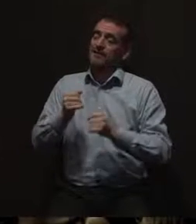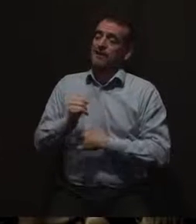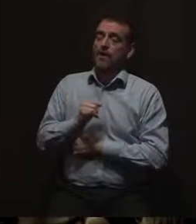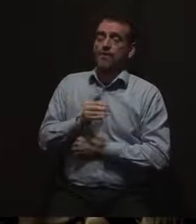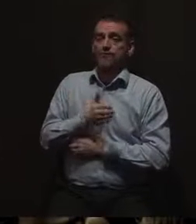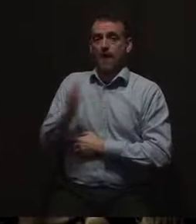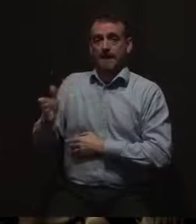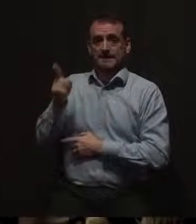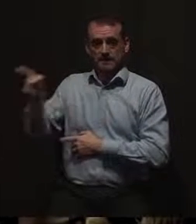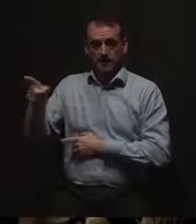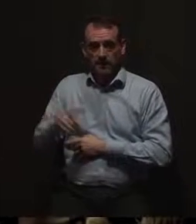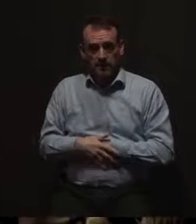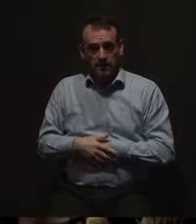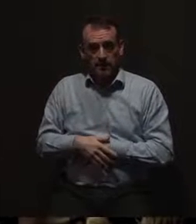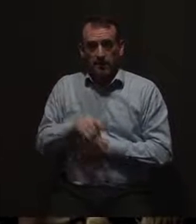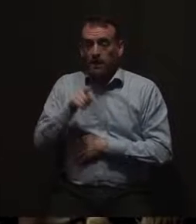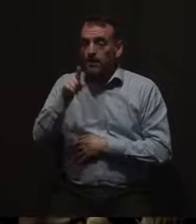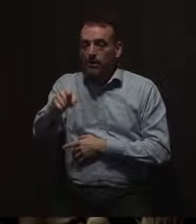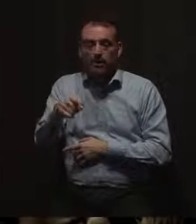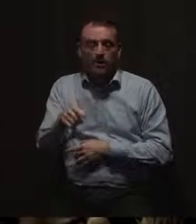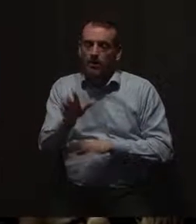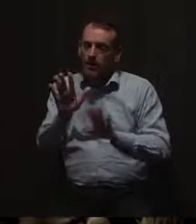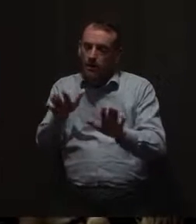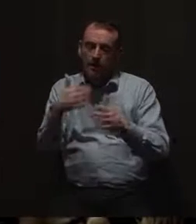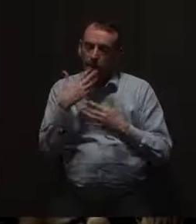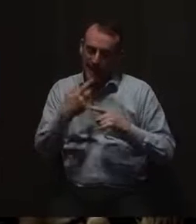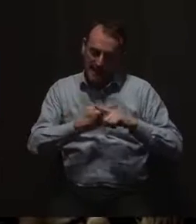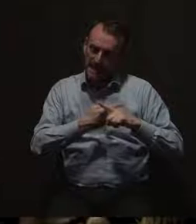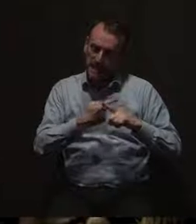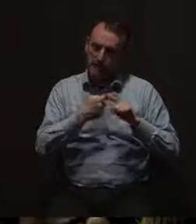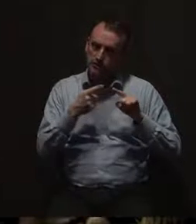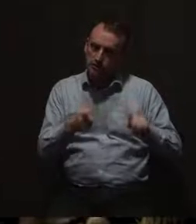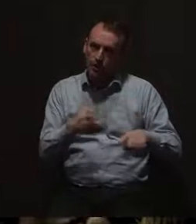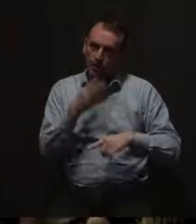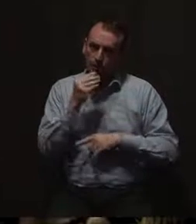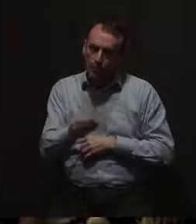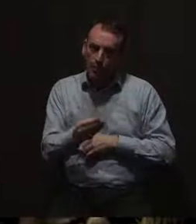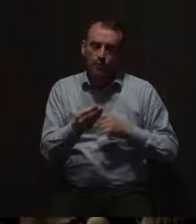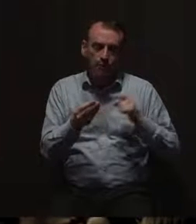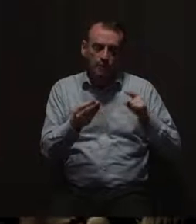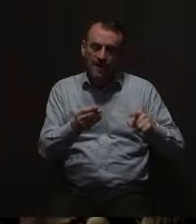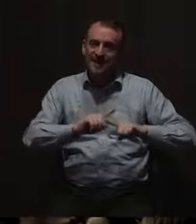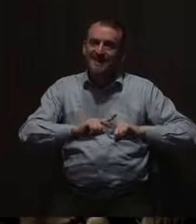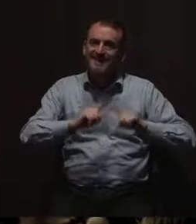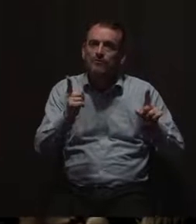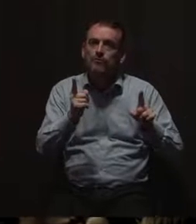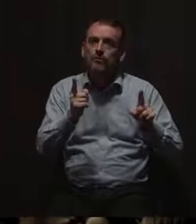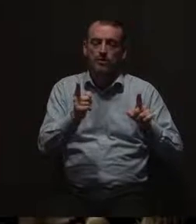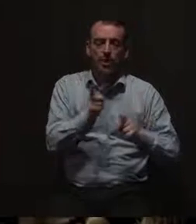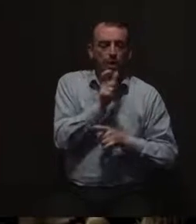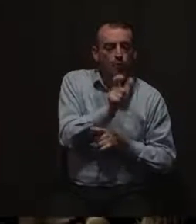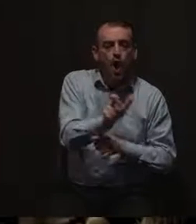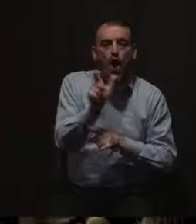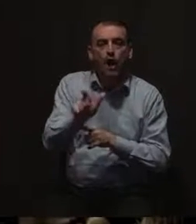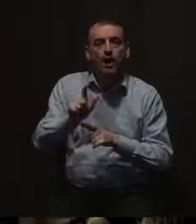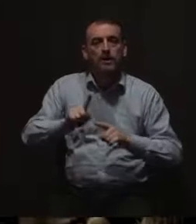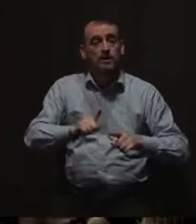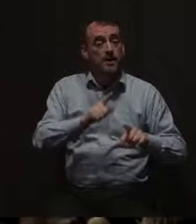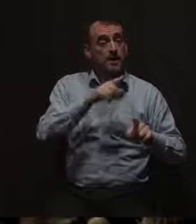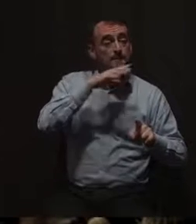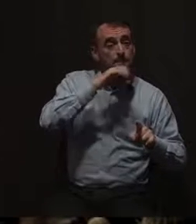language doesn't gender as rigidly as German, because in Germany, everybody blames everything on gendering, so gendering's